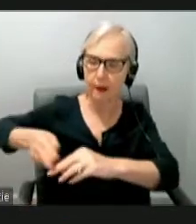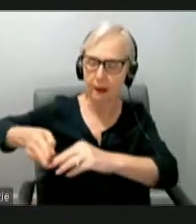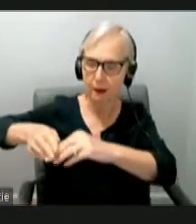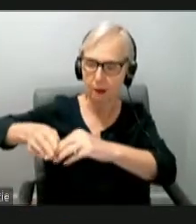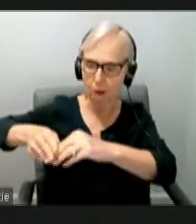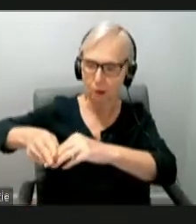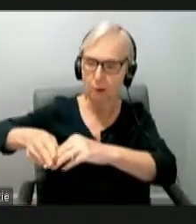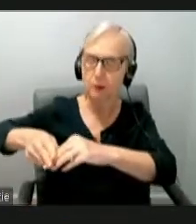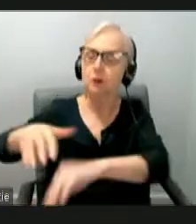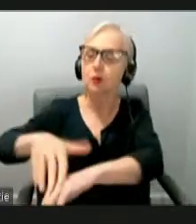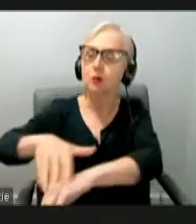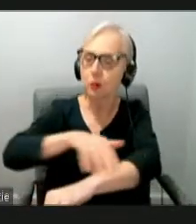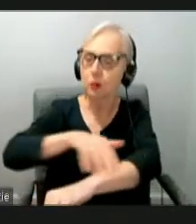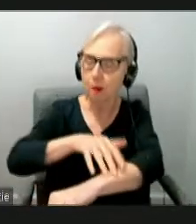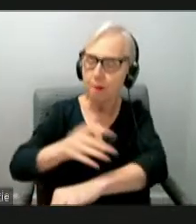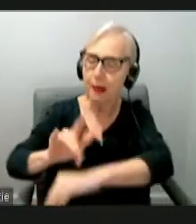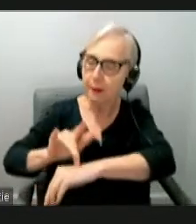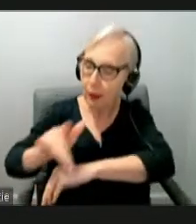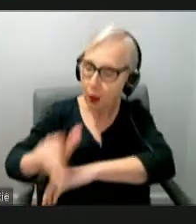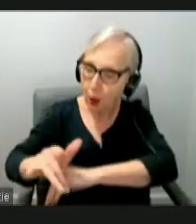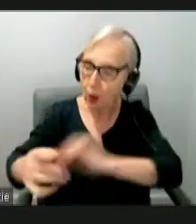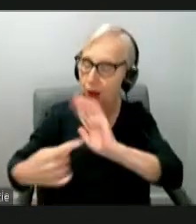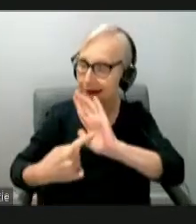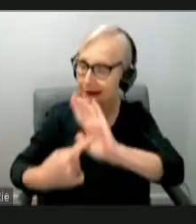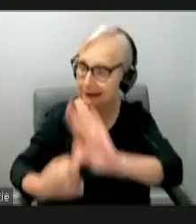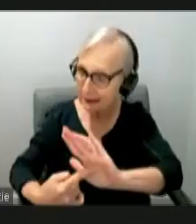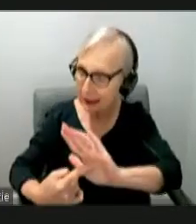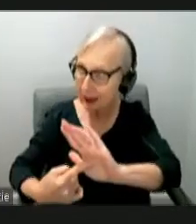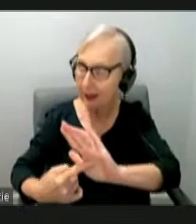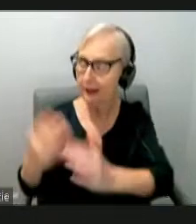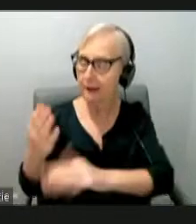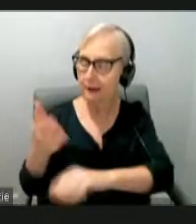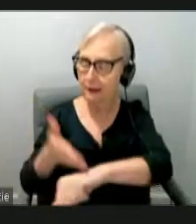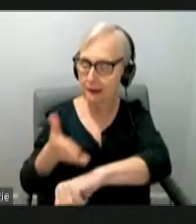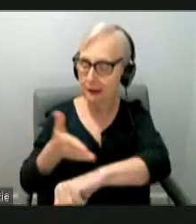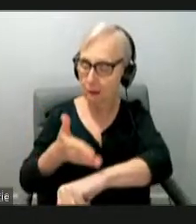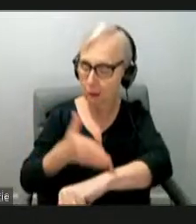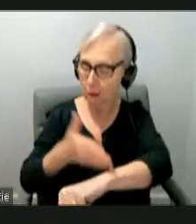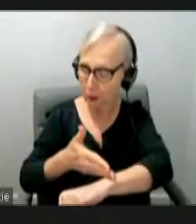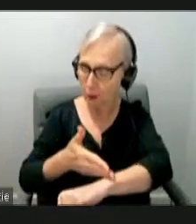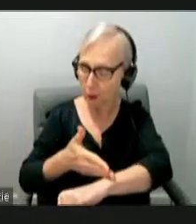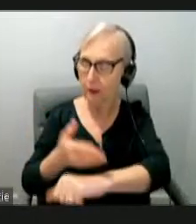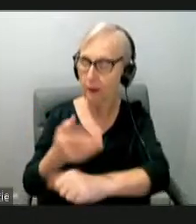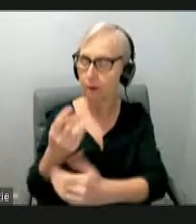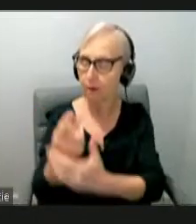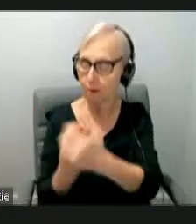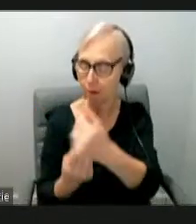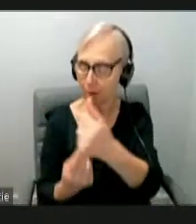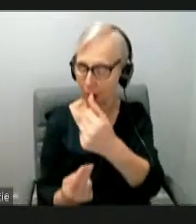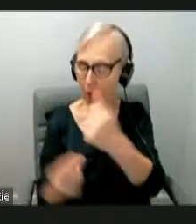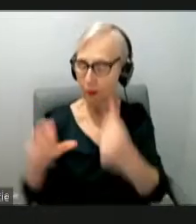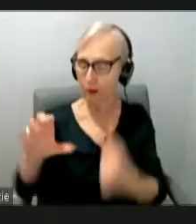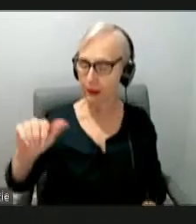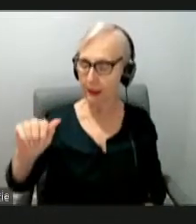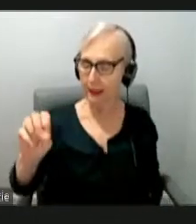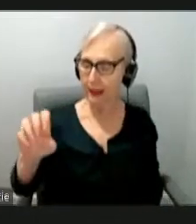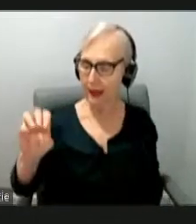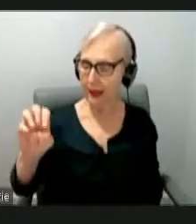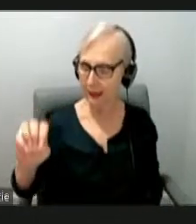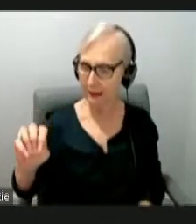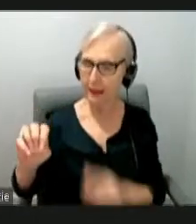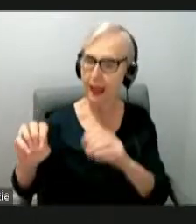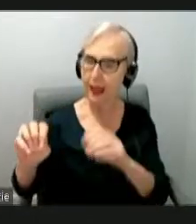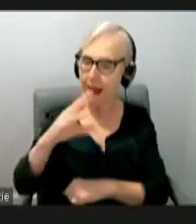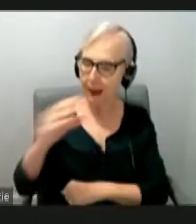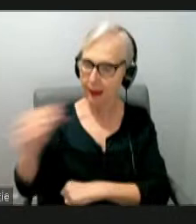could be an early sign that things are improving both in our case data and our hospitalization data. Again, we'll be watching this